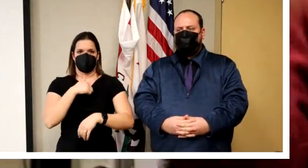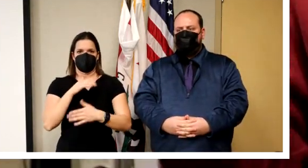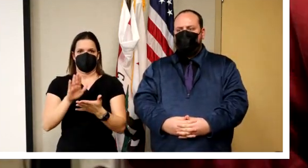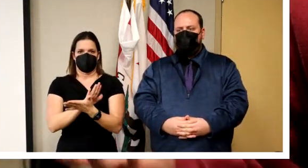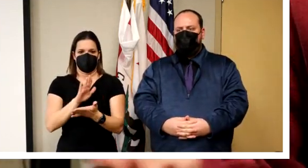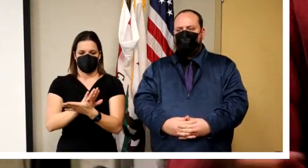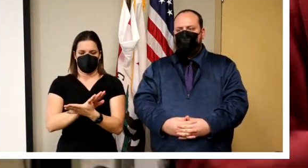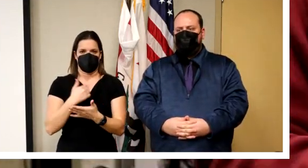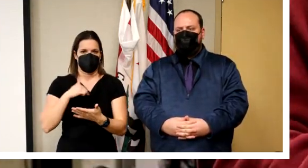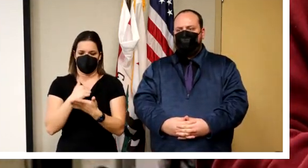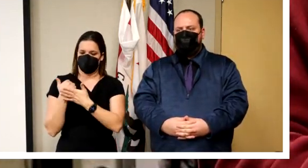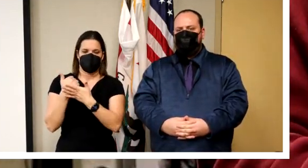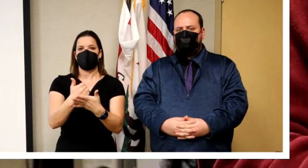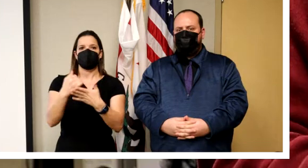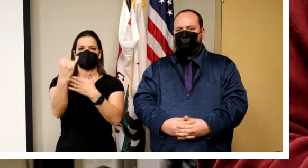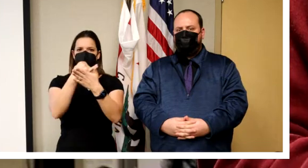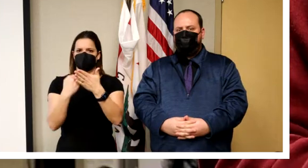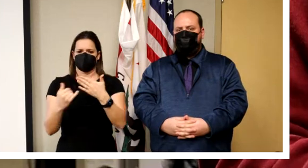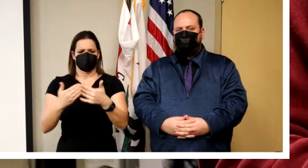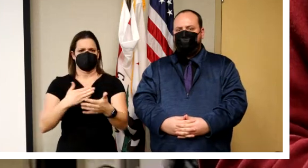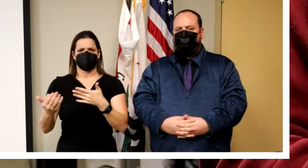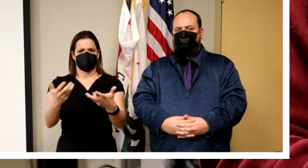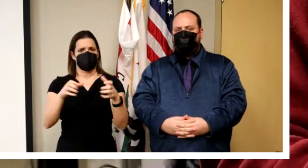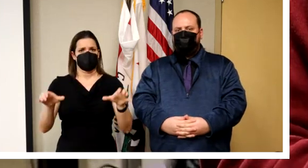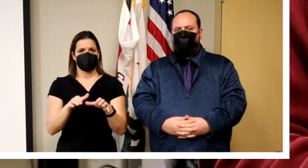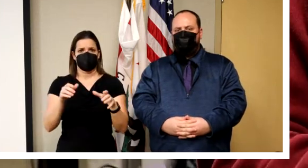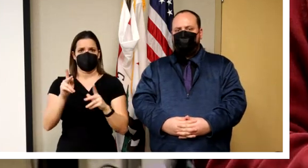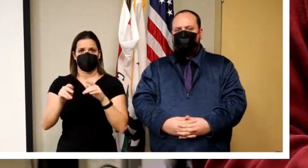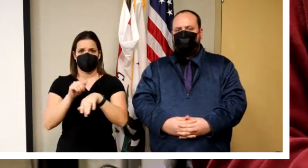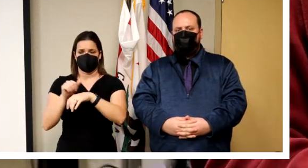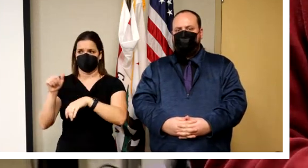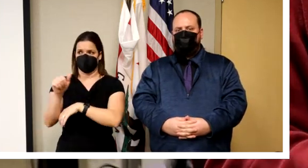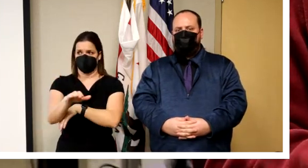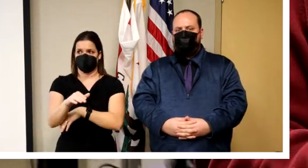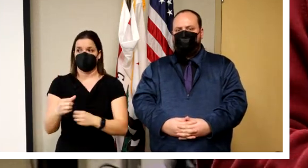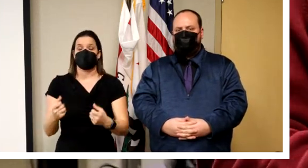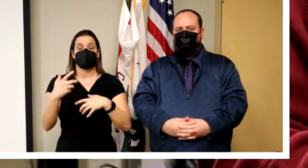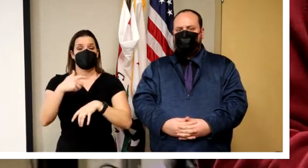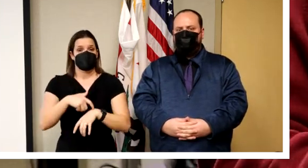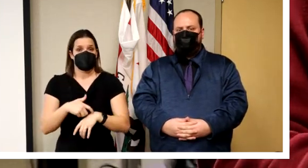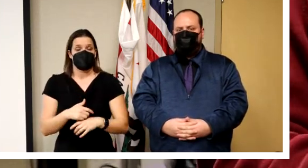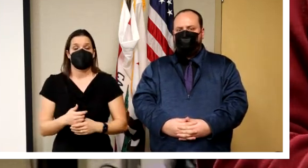paper form, or we can help them draw it, however they want to do it for a public submission. Oftentimes,